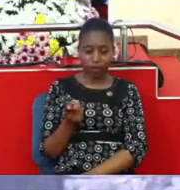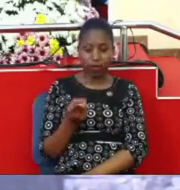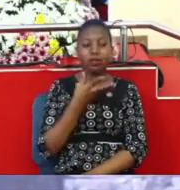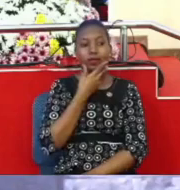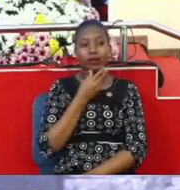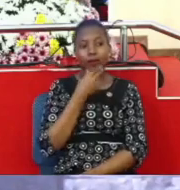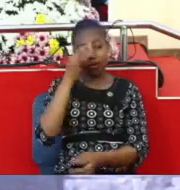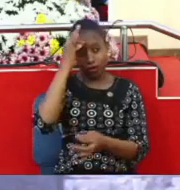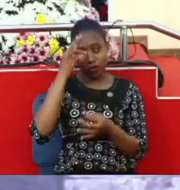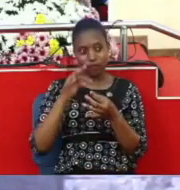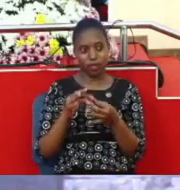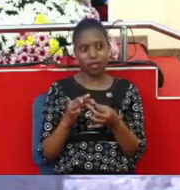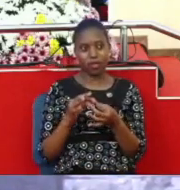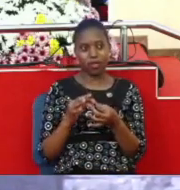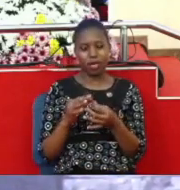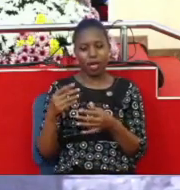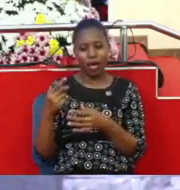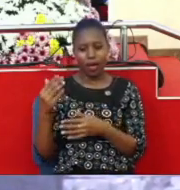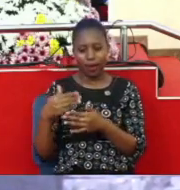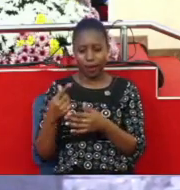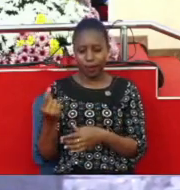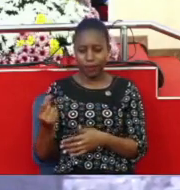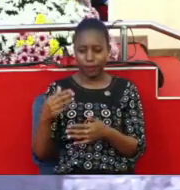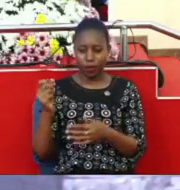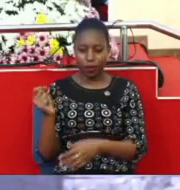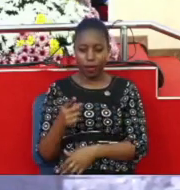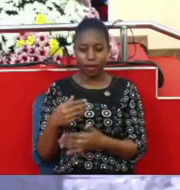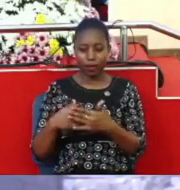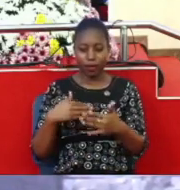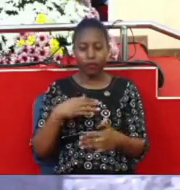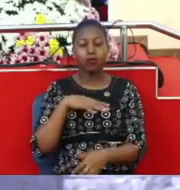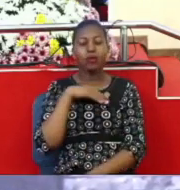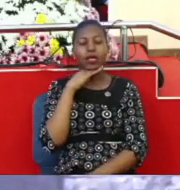to buy a matatu. Miezi kadhaa kabla afariki alikuwa amesema atanunua matatu.